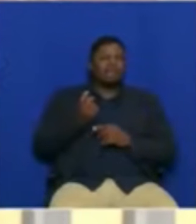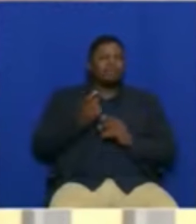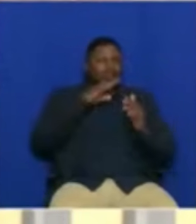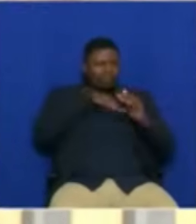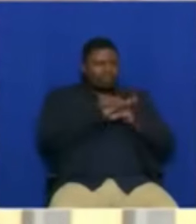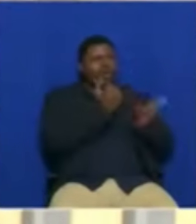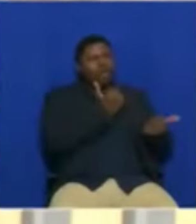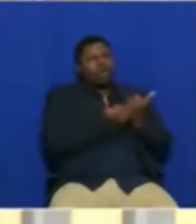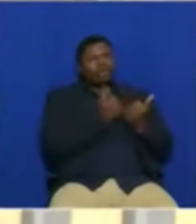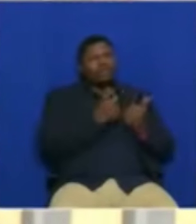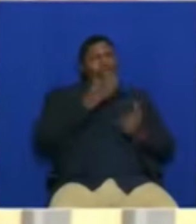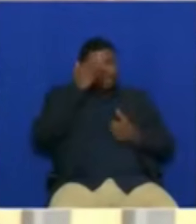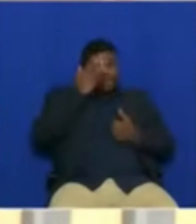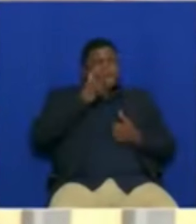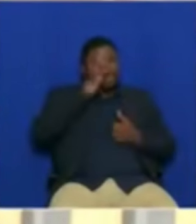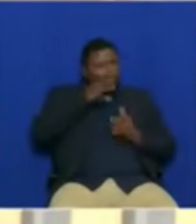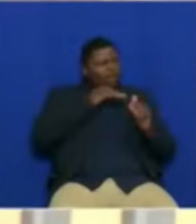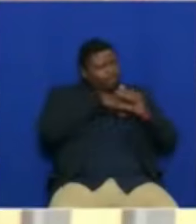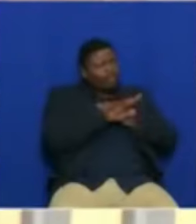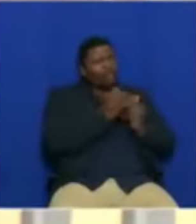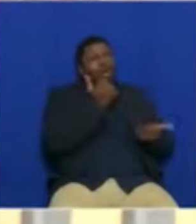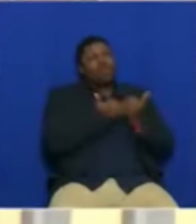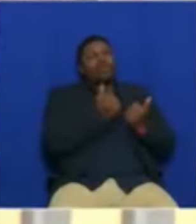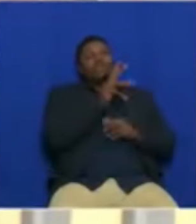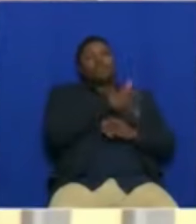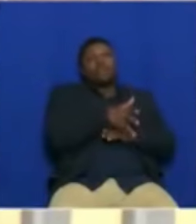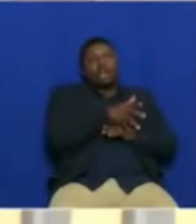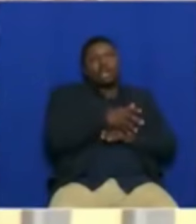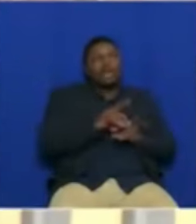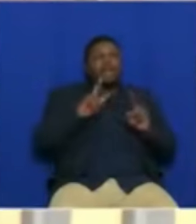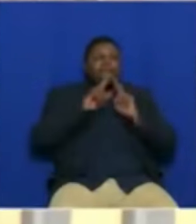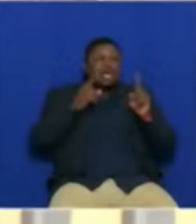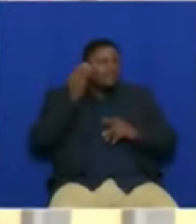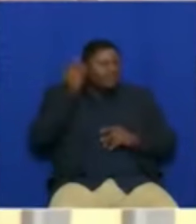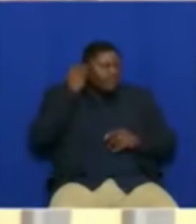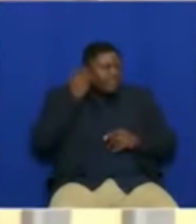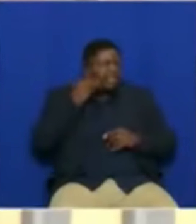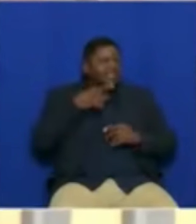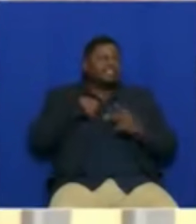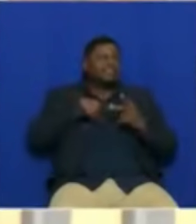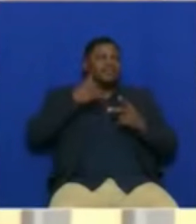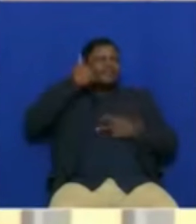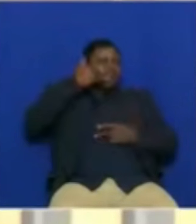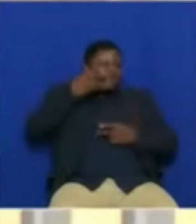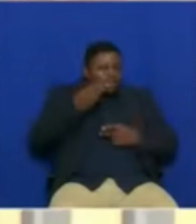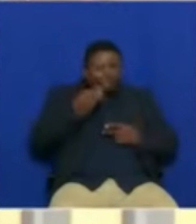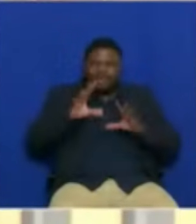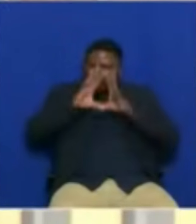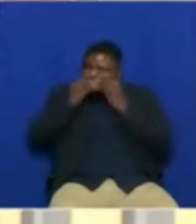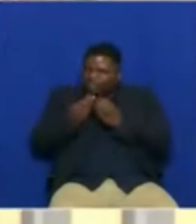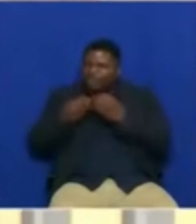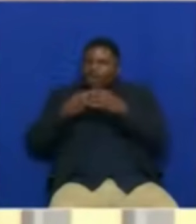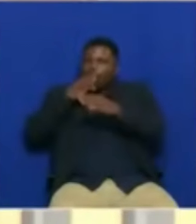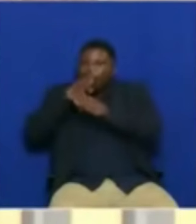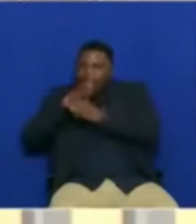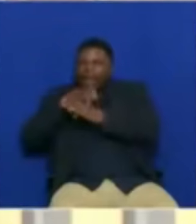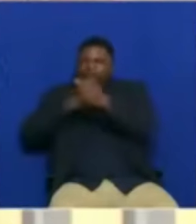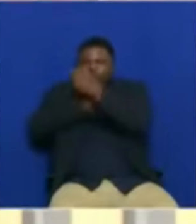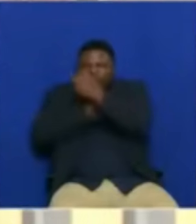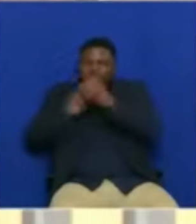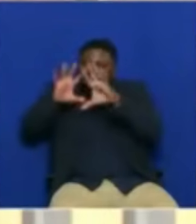you know their details, you know where they work. You know that if they don't appear, you will find them. Why do you